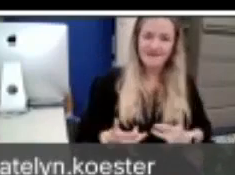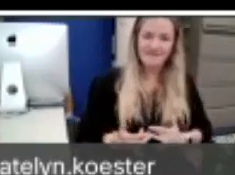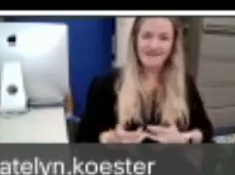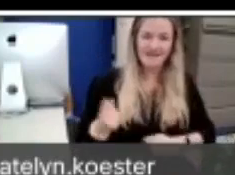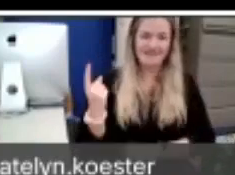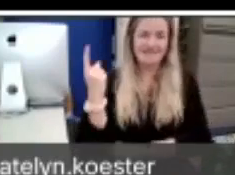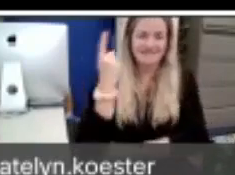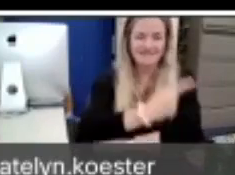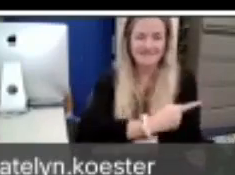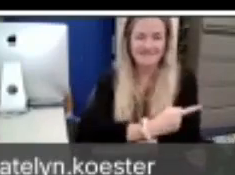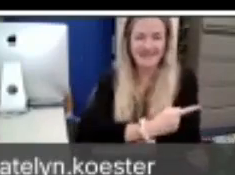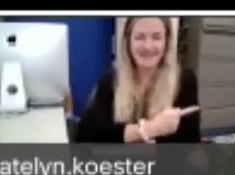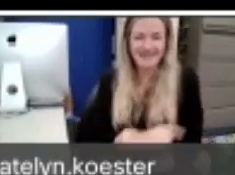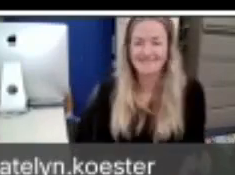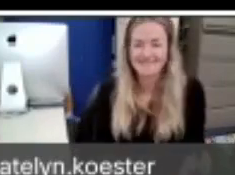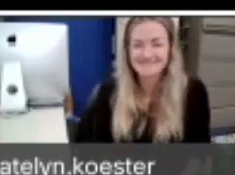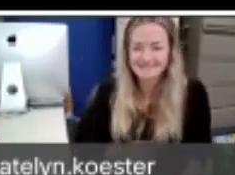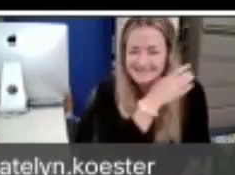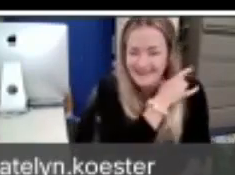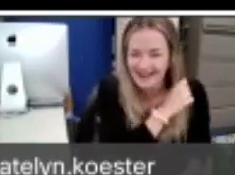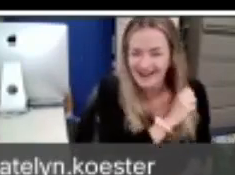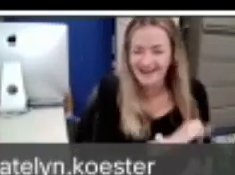day. Happy Valentine's Day.